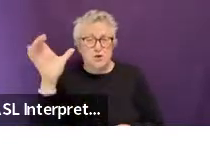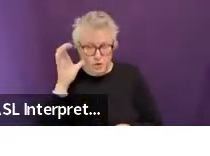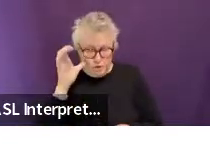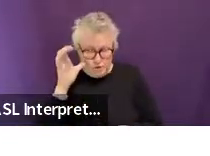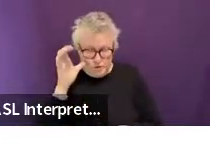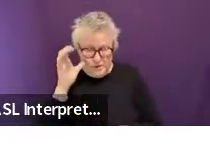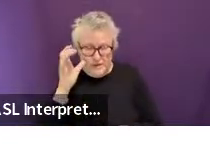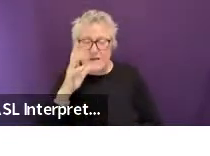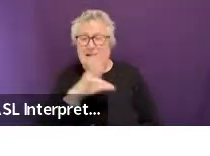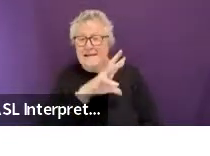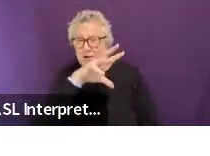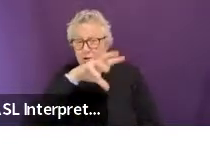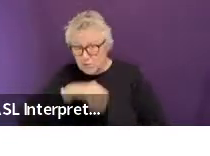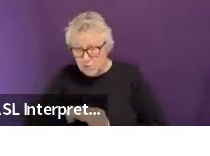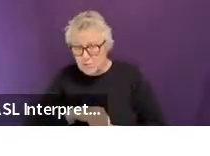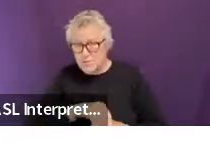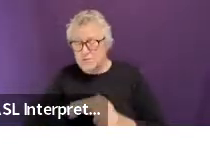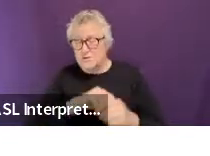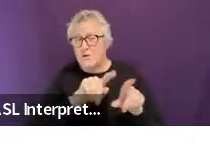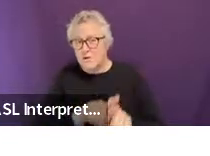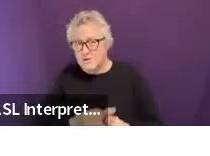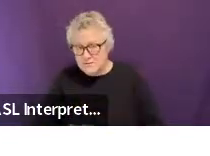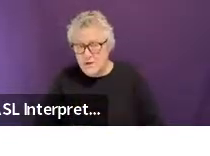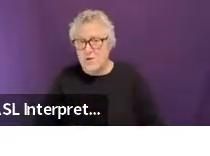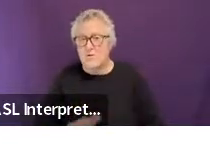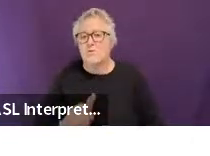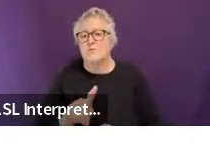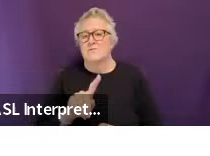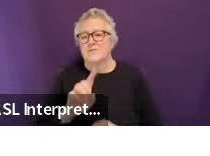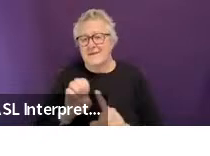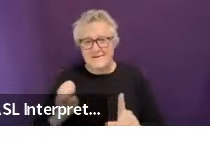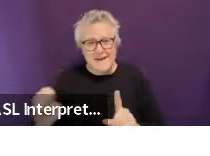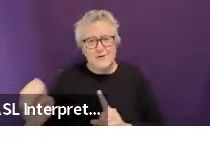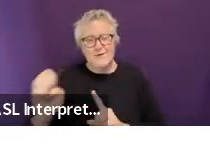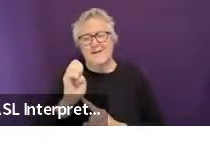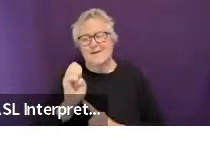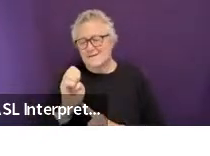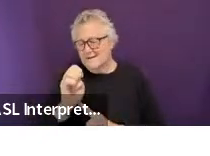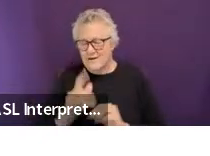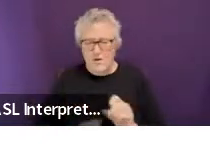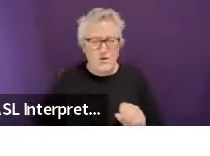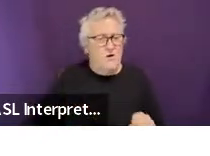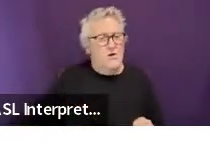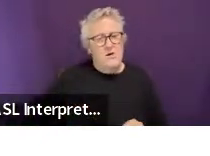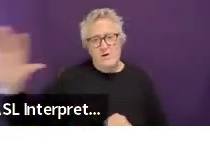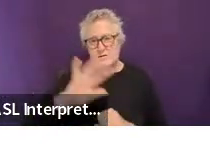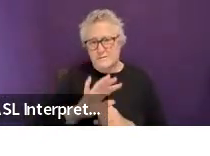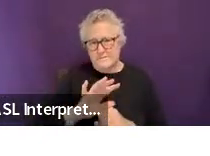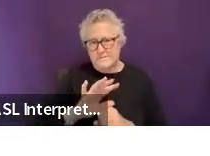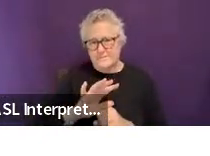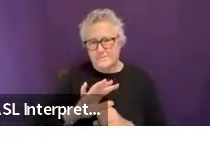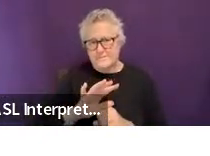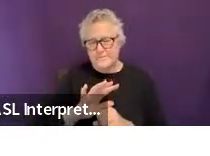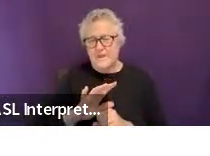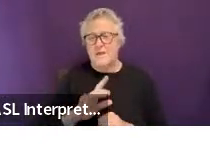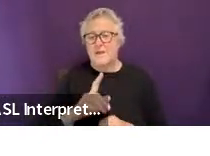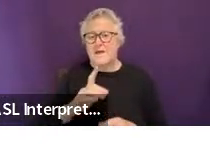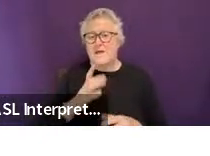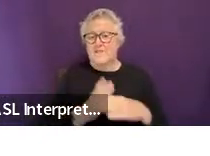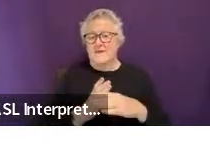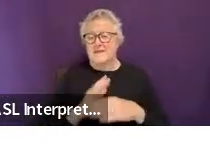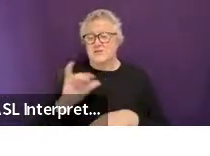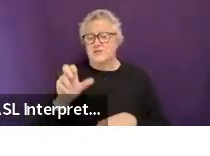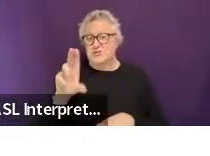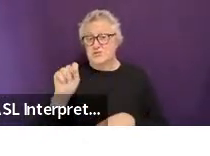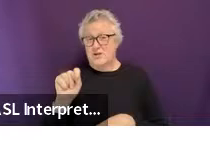community, we will advocate for the natural environment, the fish and wildlife and habitats that have existed here for millennia. The Just Crossing Alliance will be